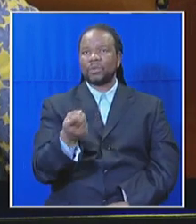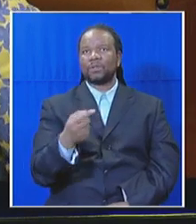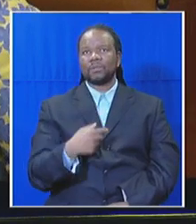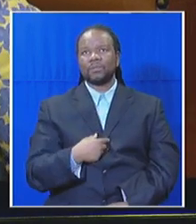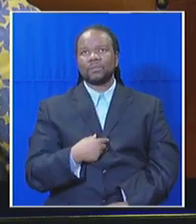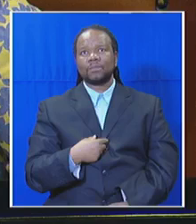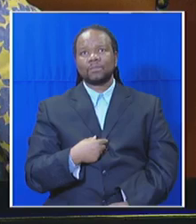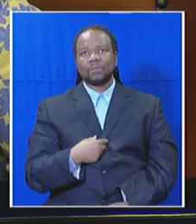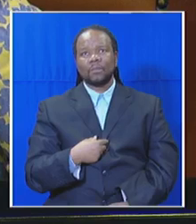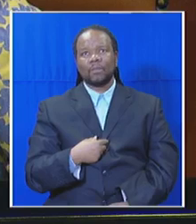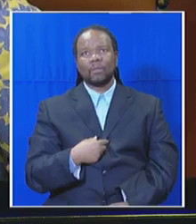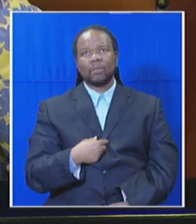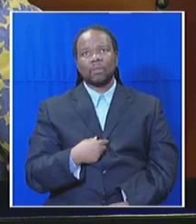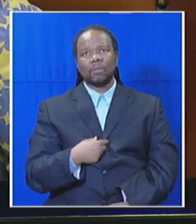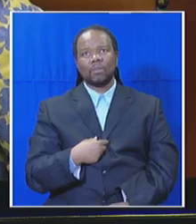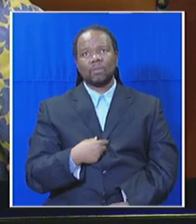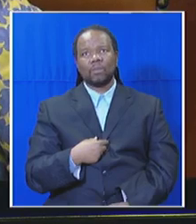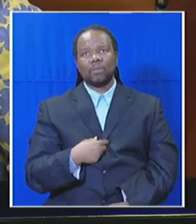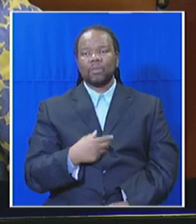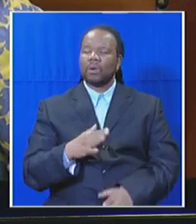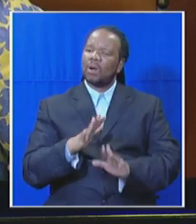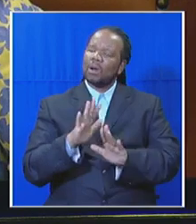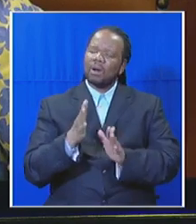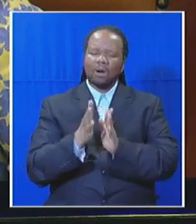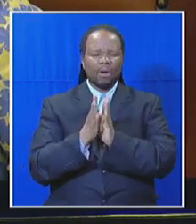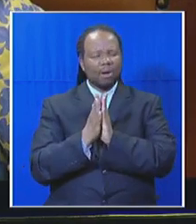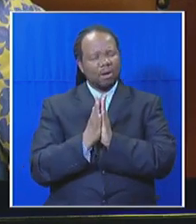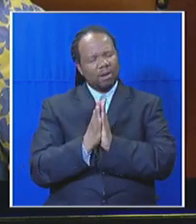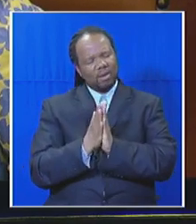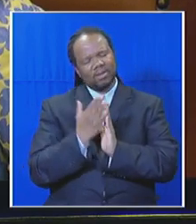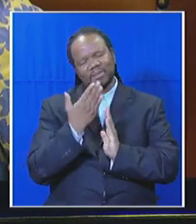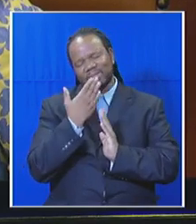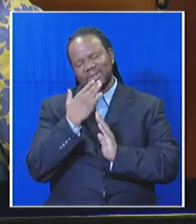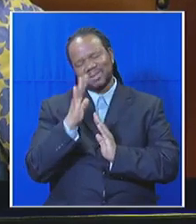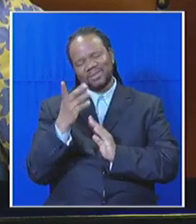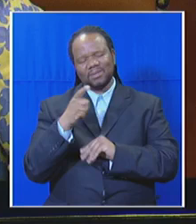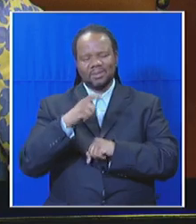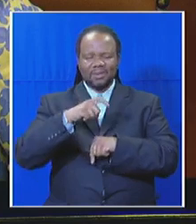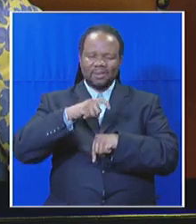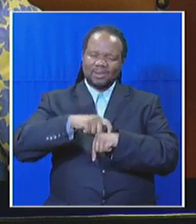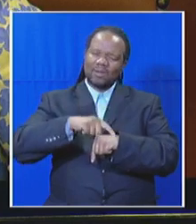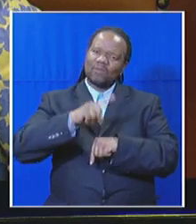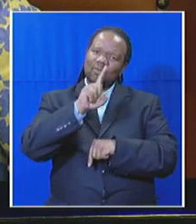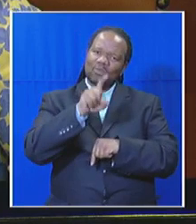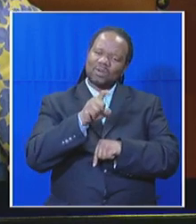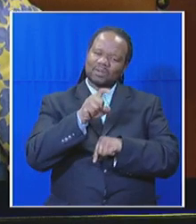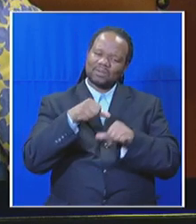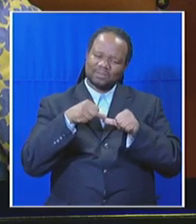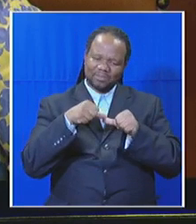And I prevail on you, please, to allow this question session to proceed.